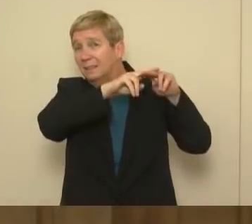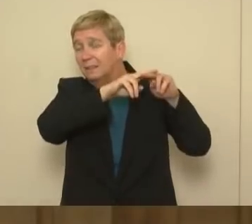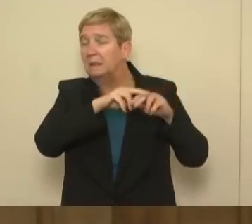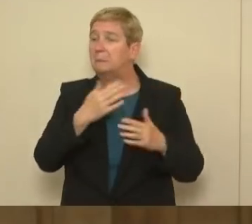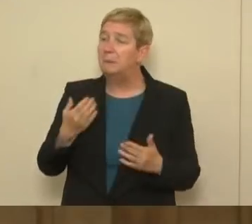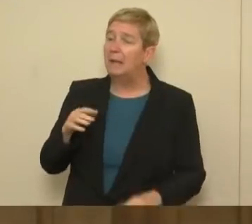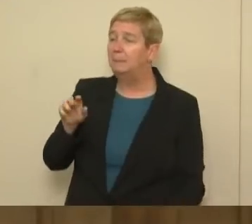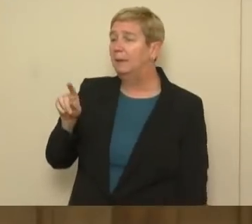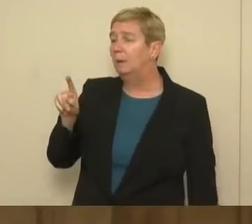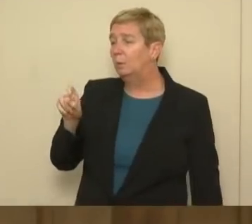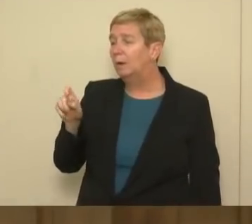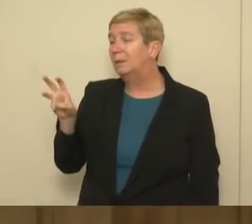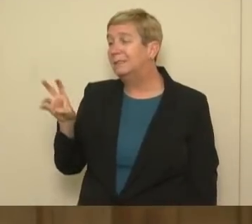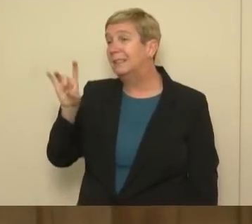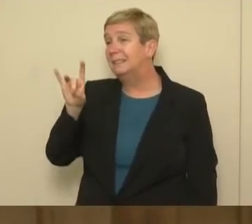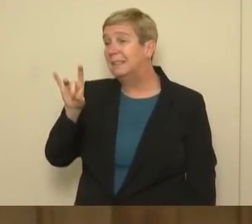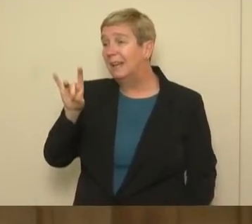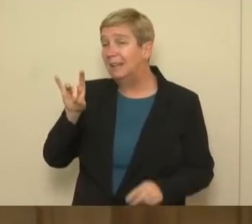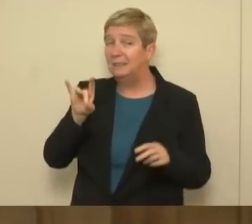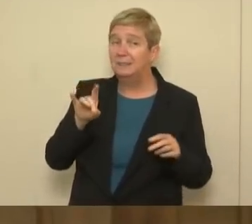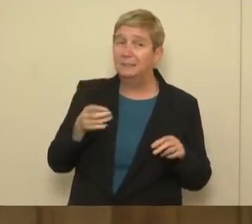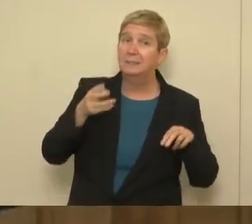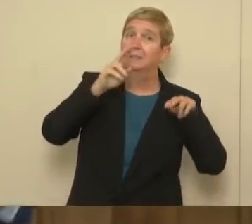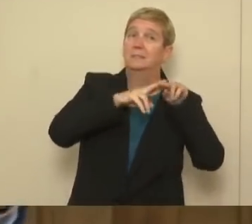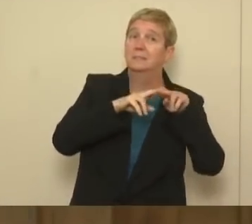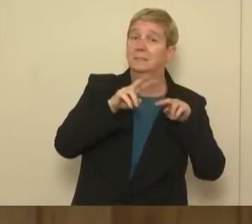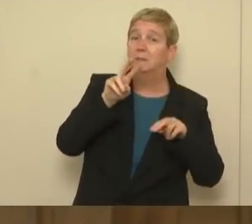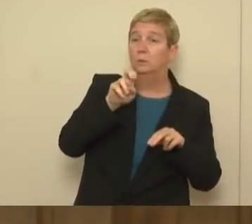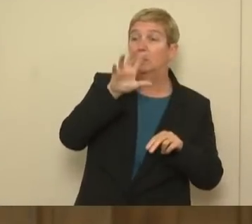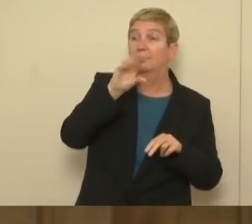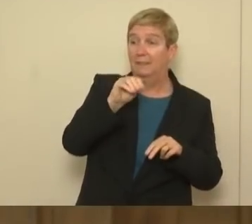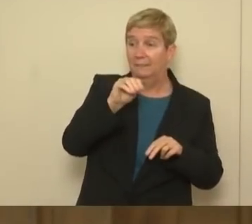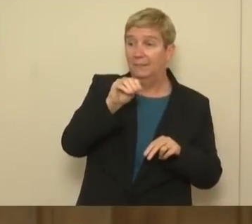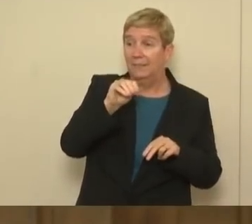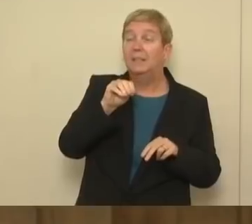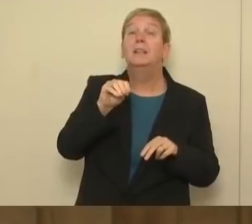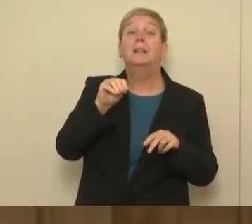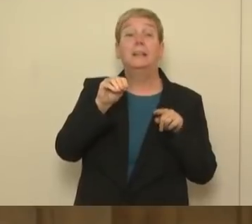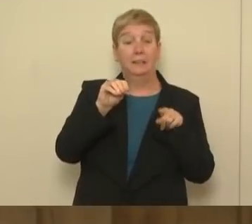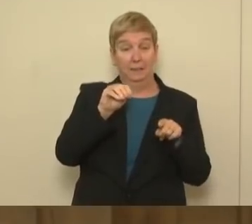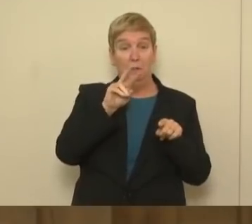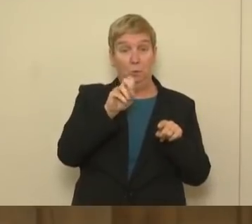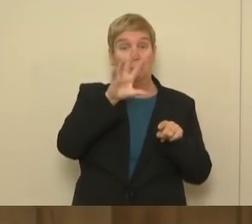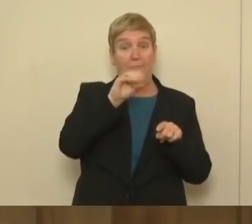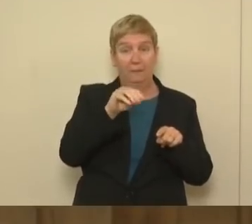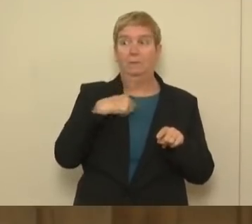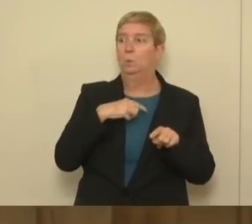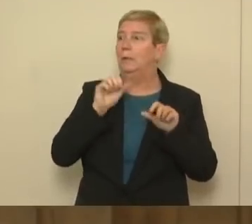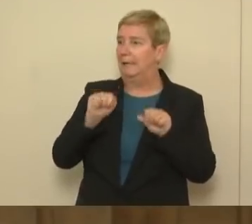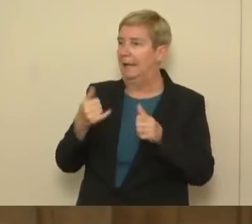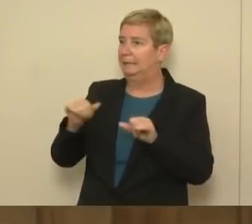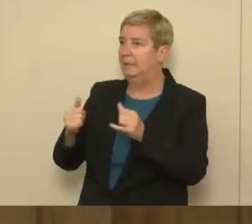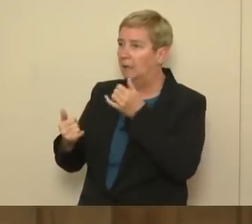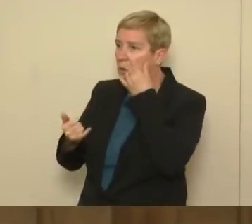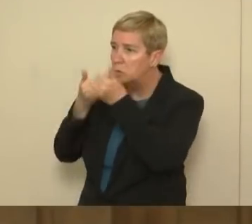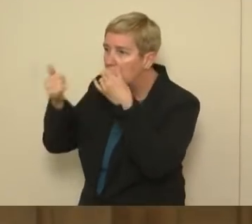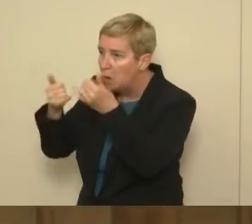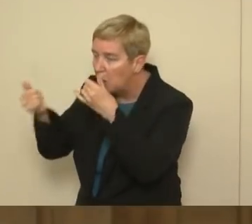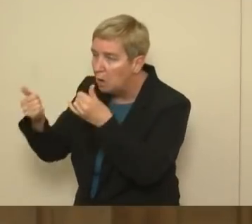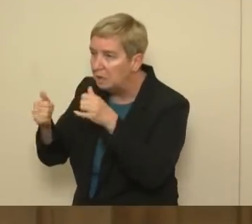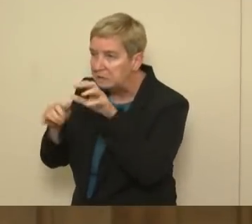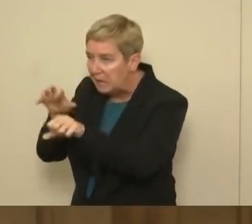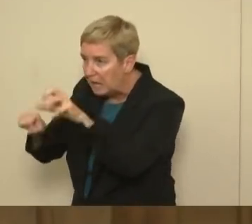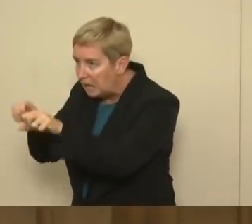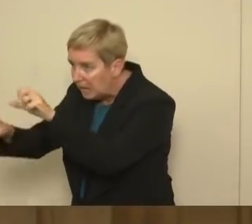would be, 250 cases, where we could still contain it with contact tracing. Less is better. I can tell you for sure,